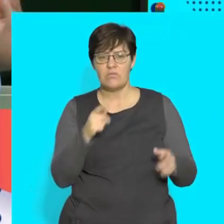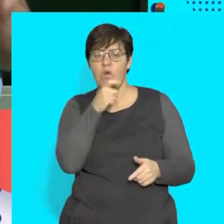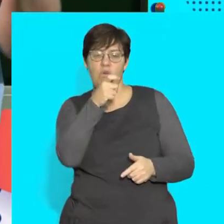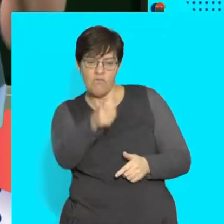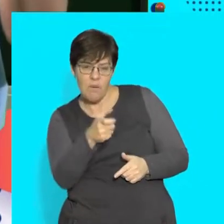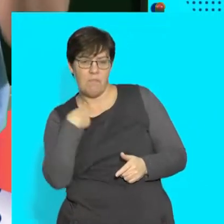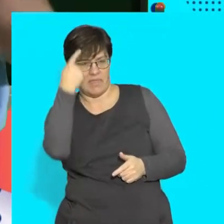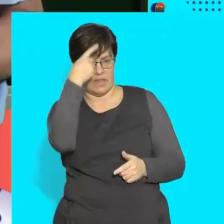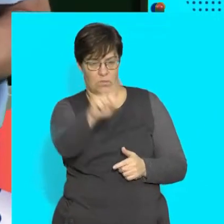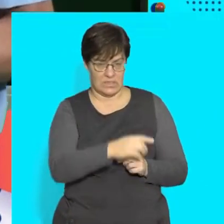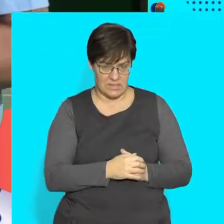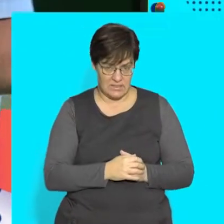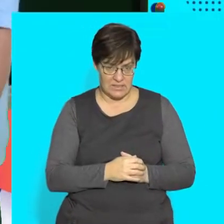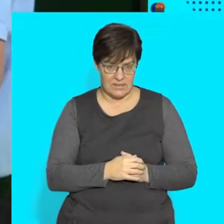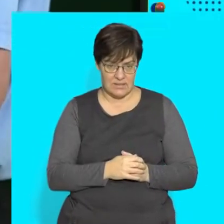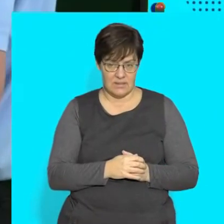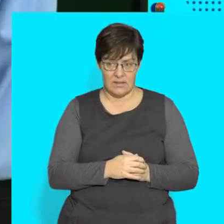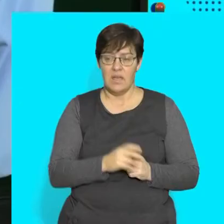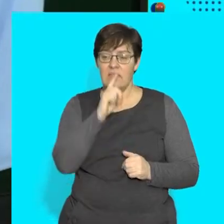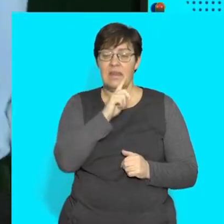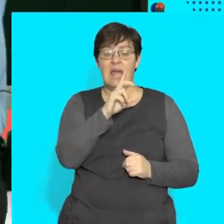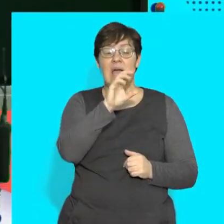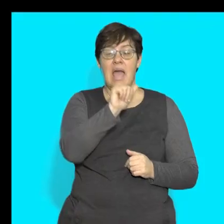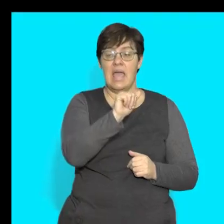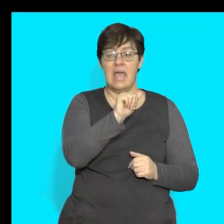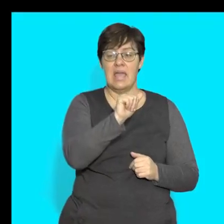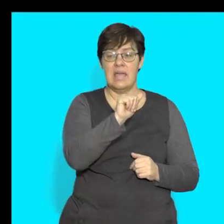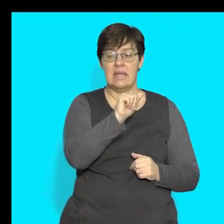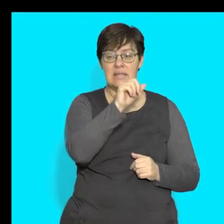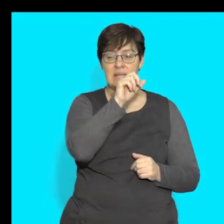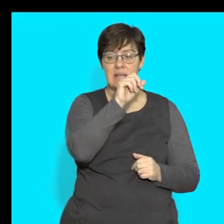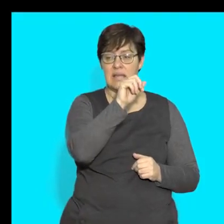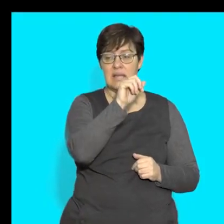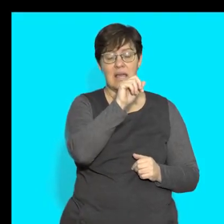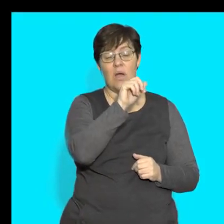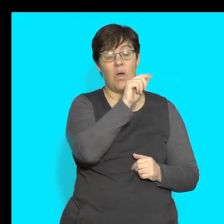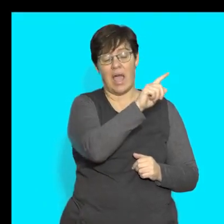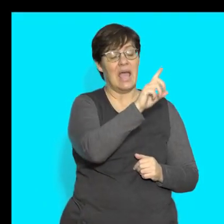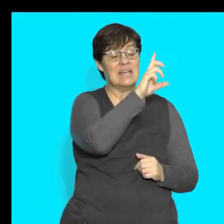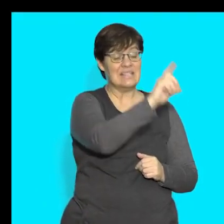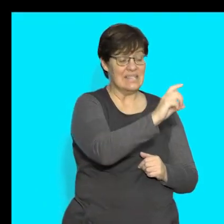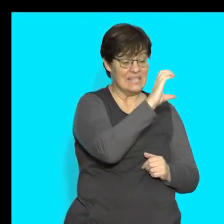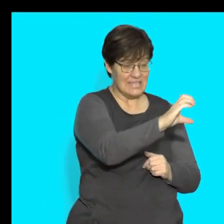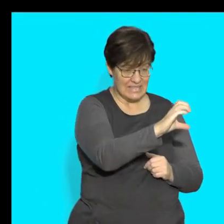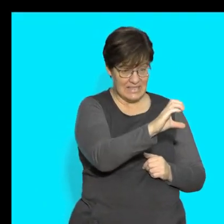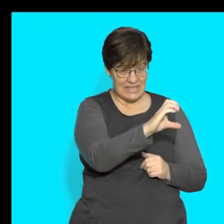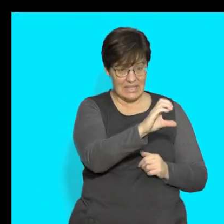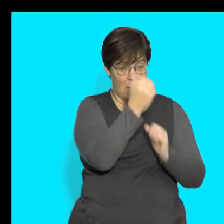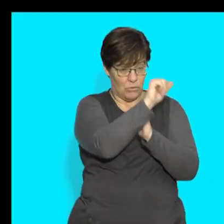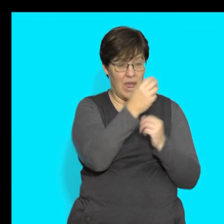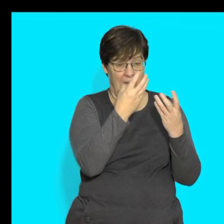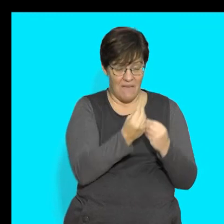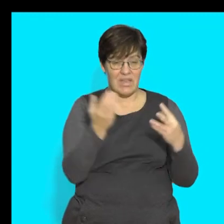of them so you can confirm your predictions. And then remember that a DC motor always has a split